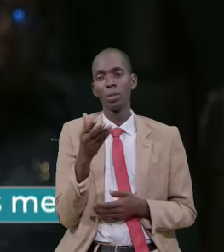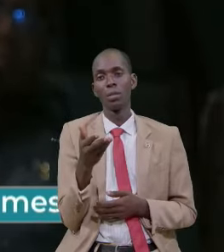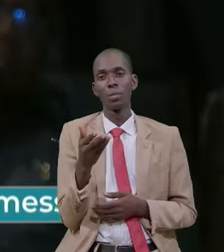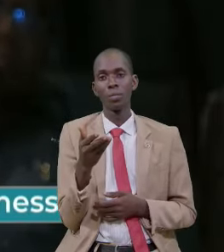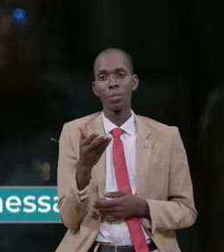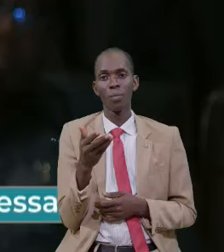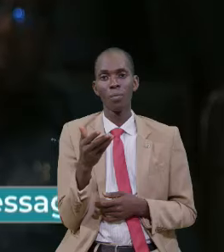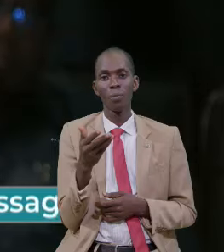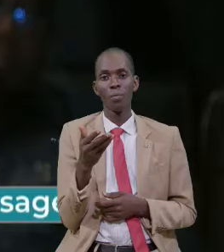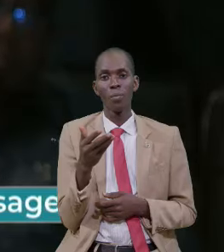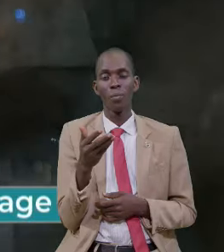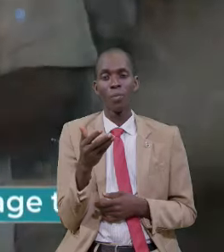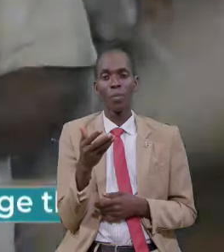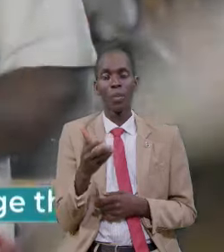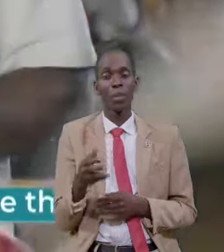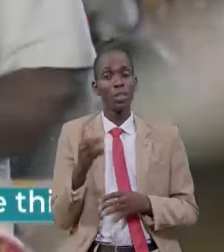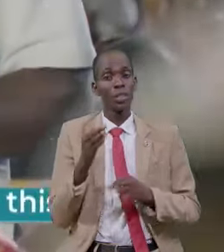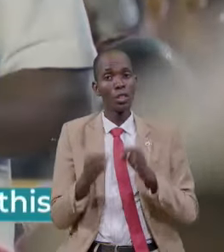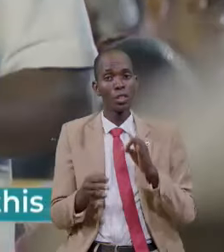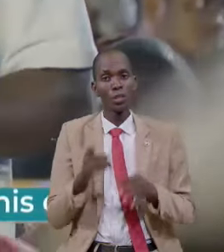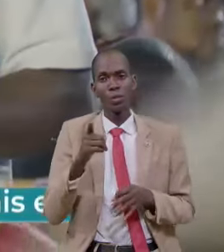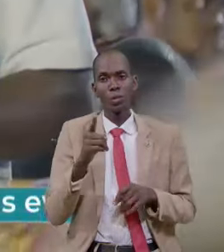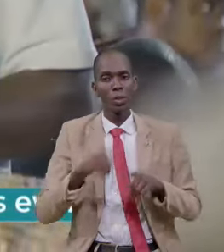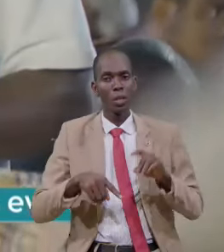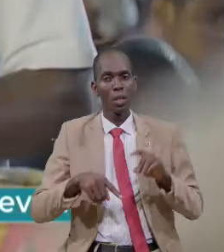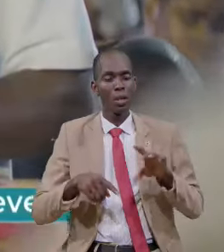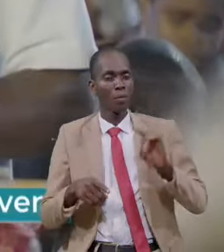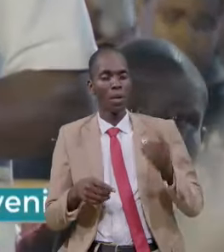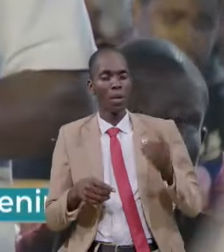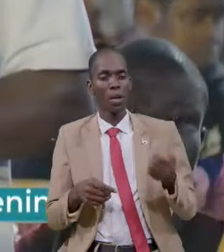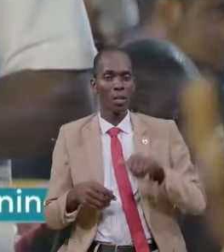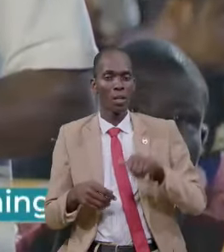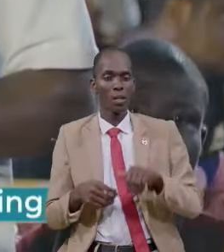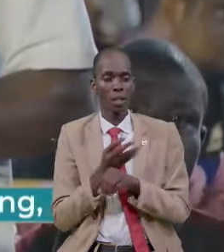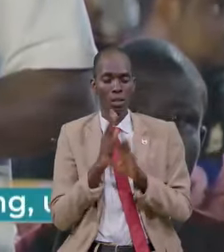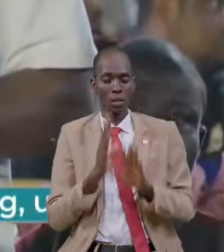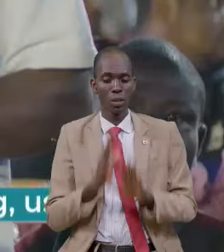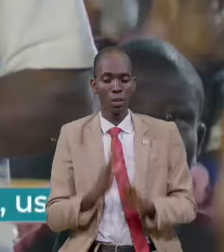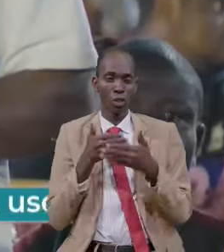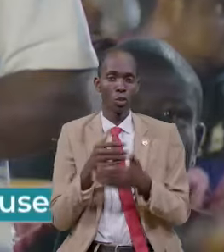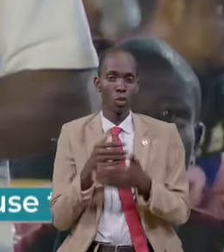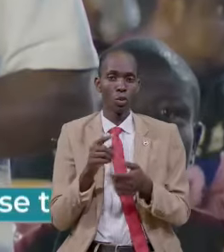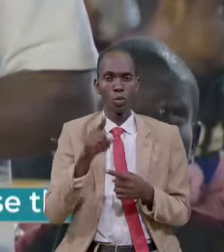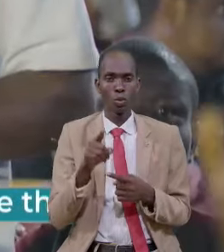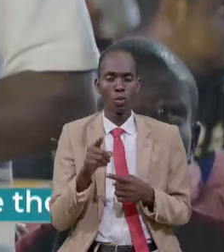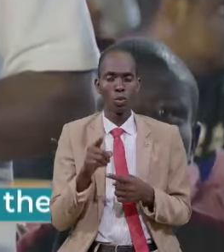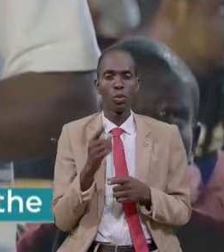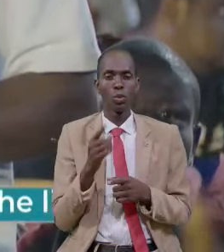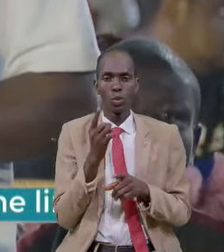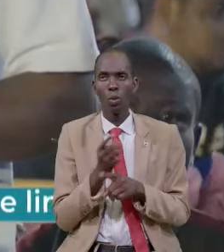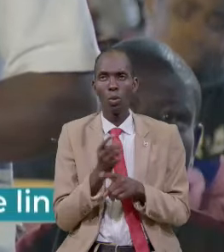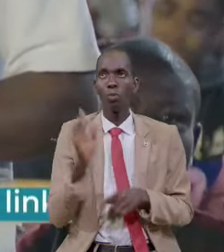if there is no counselor close to you, just give a signal to them. They will